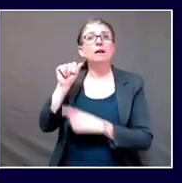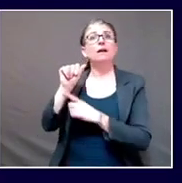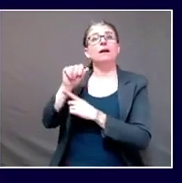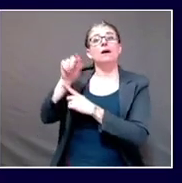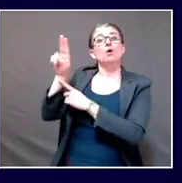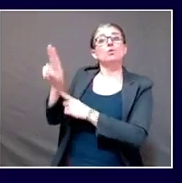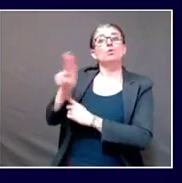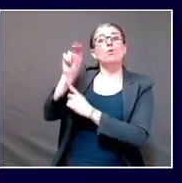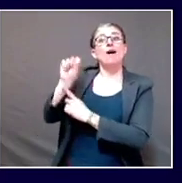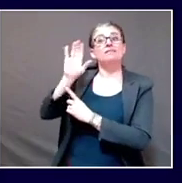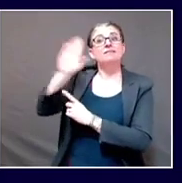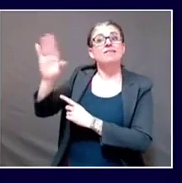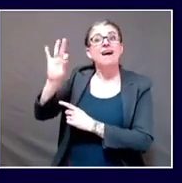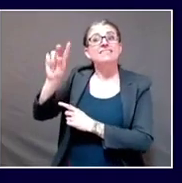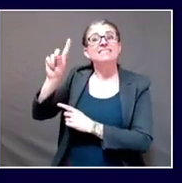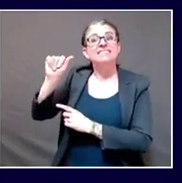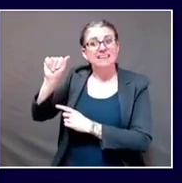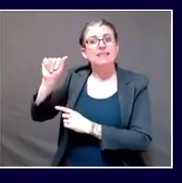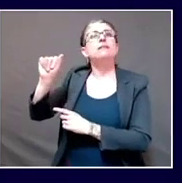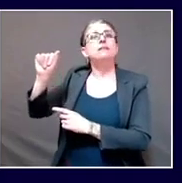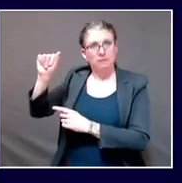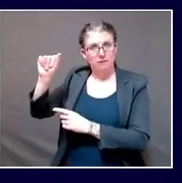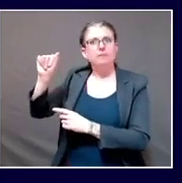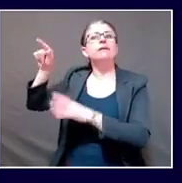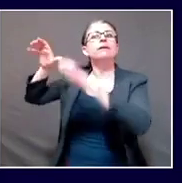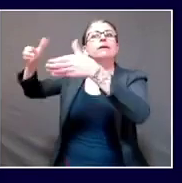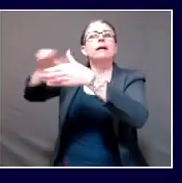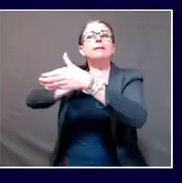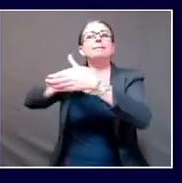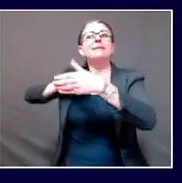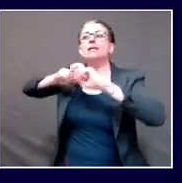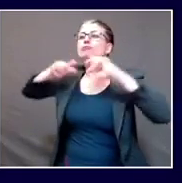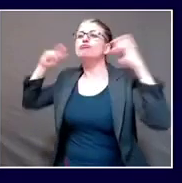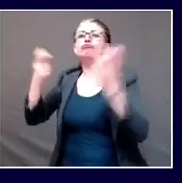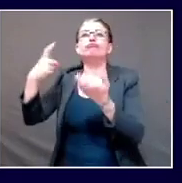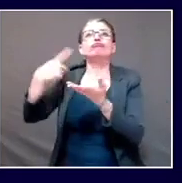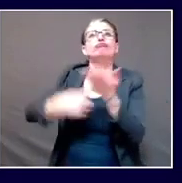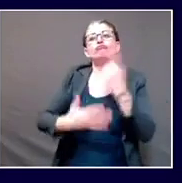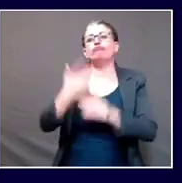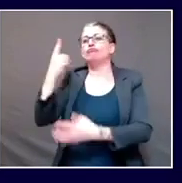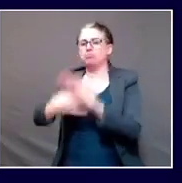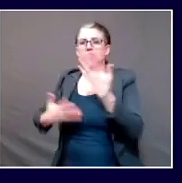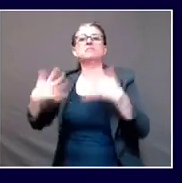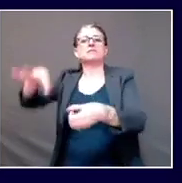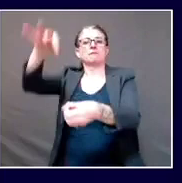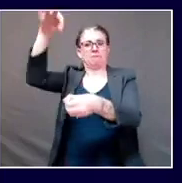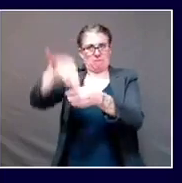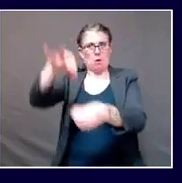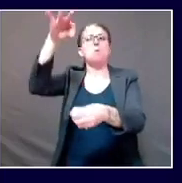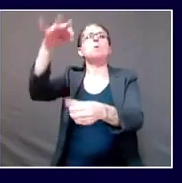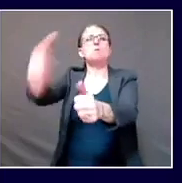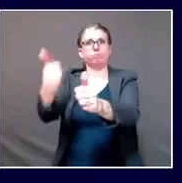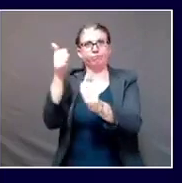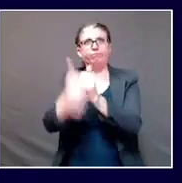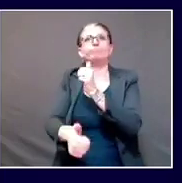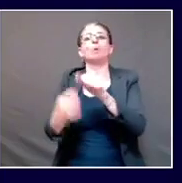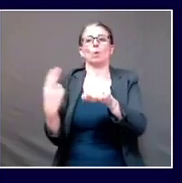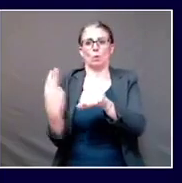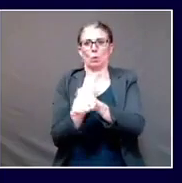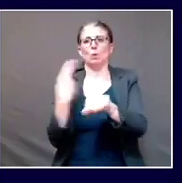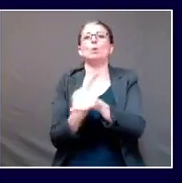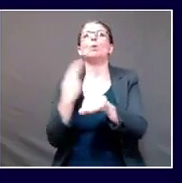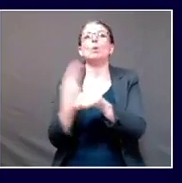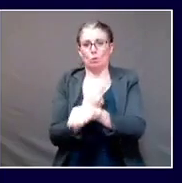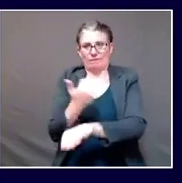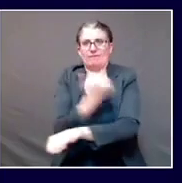Commissioner of the US FDA, the issuance of an emergency use authorization. The Commissioner of the US FDA